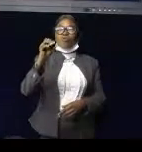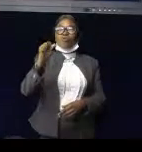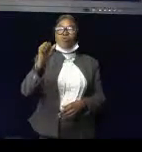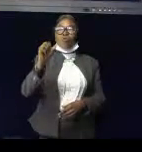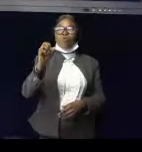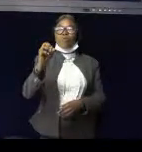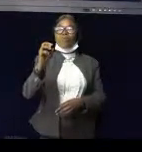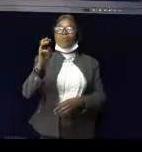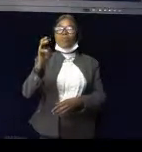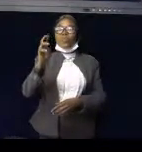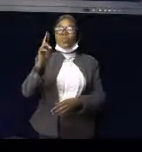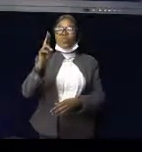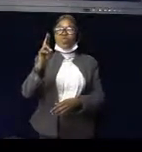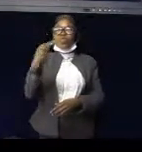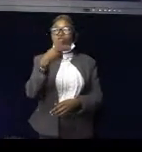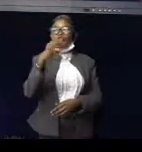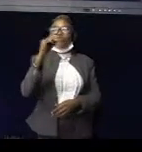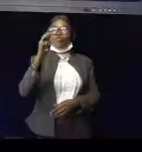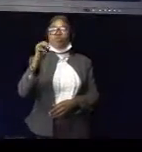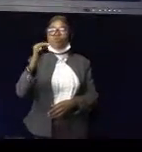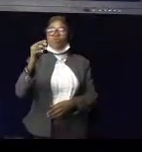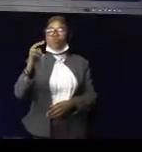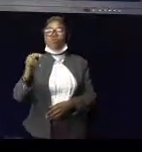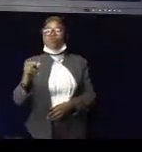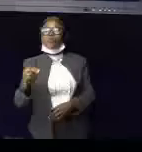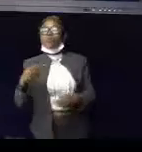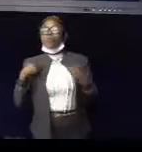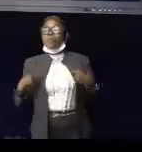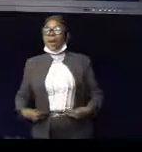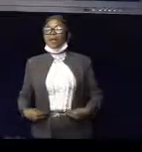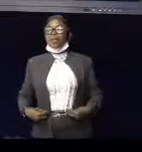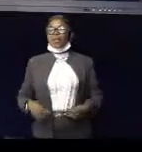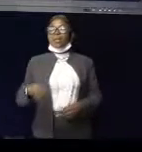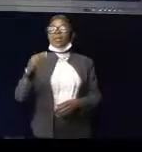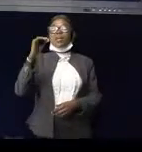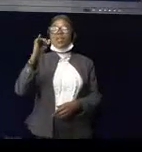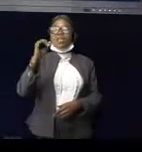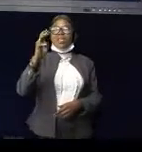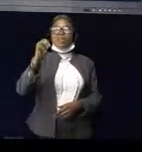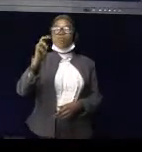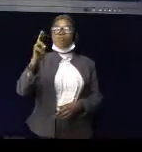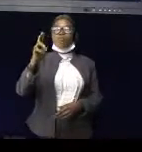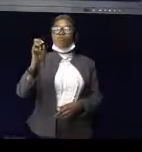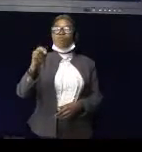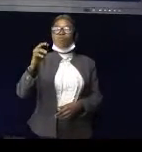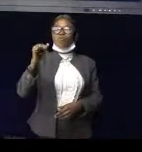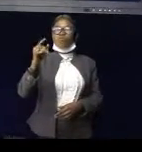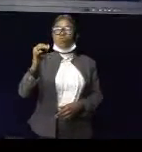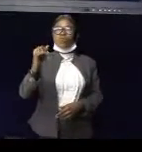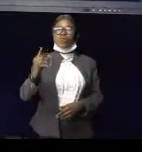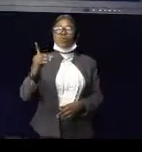Immunodeficiency Virus. Repeat after me. Human